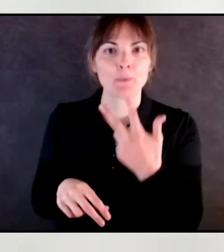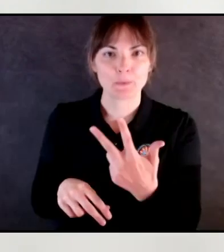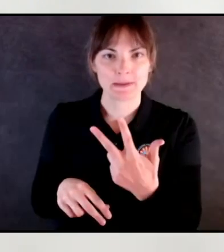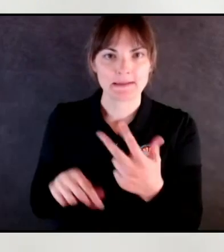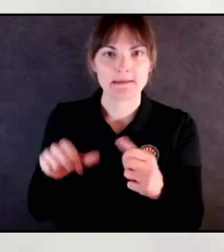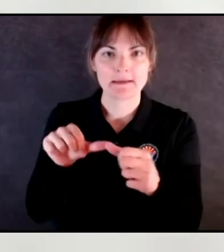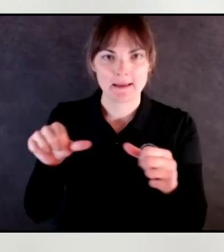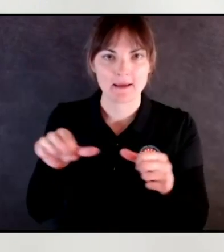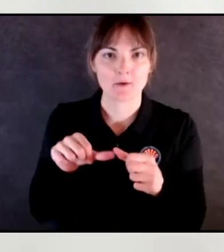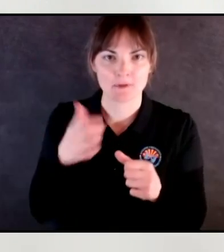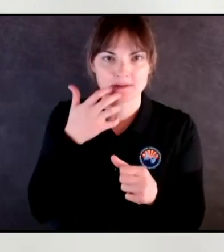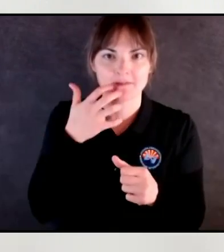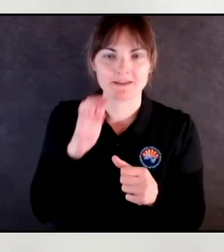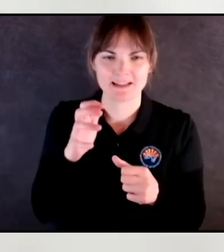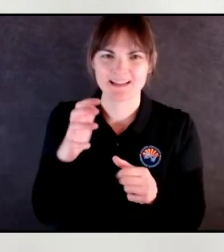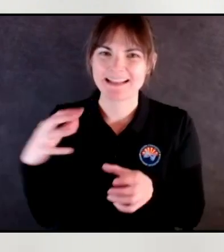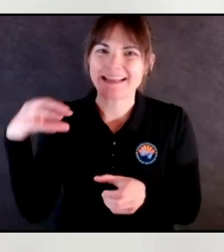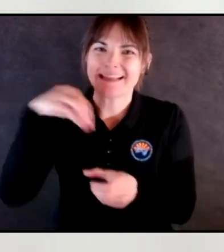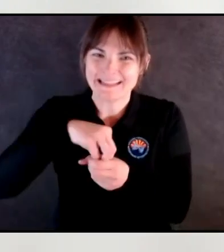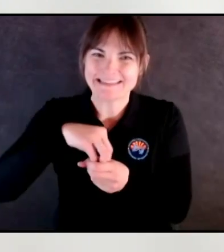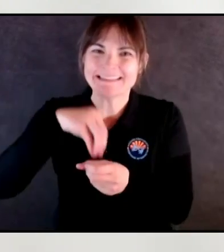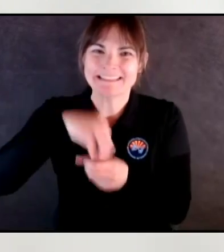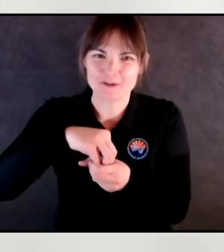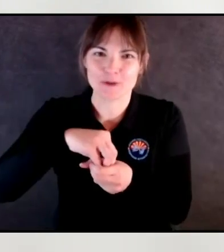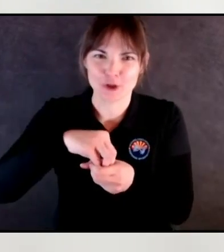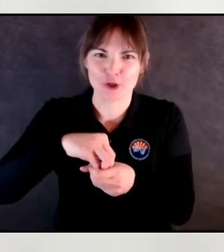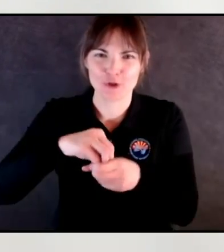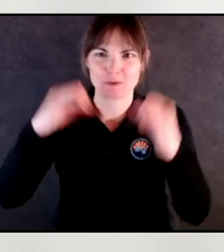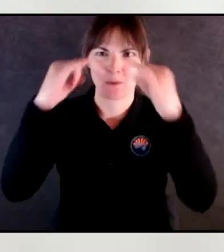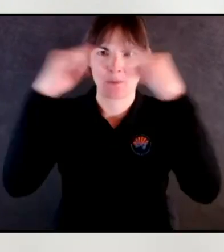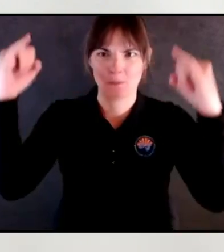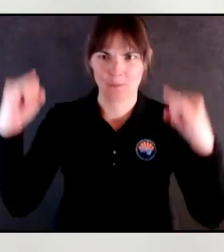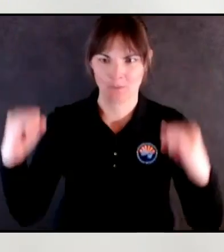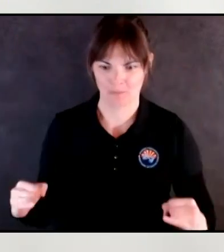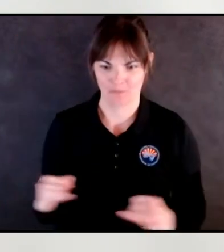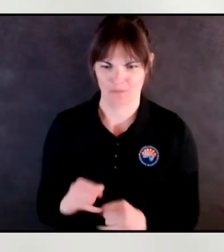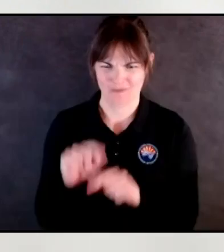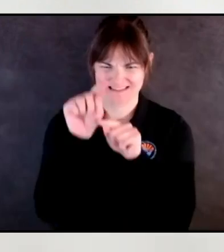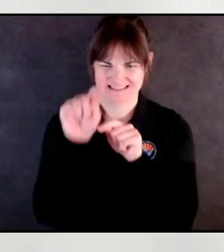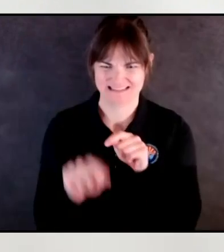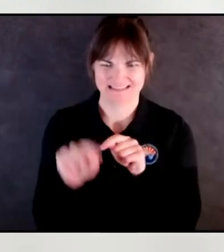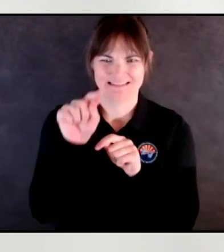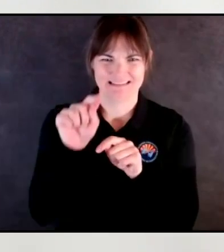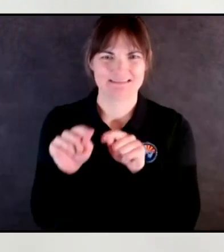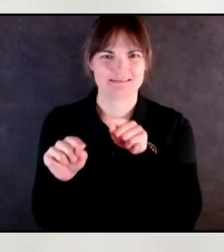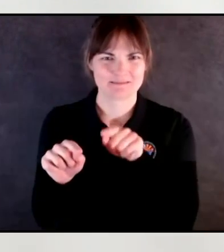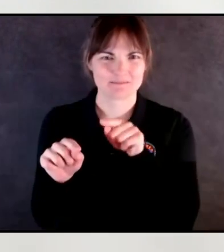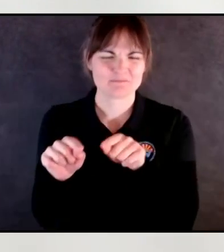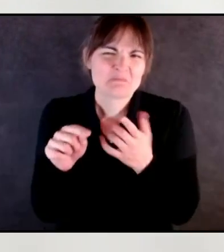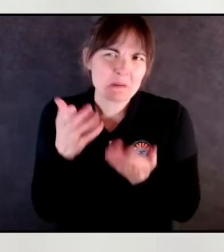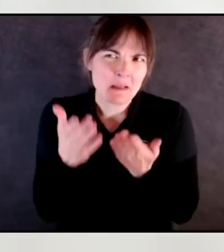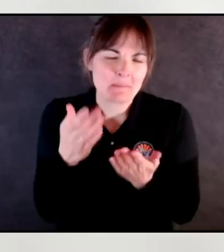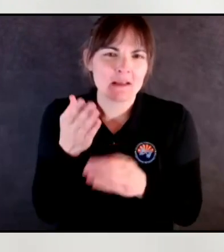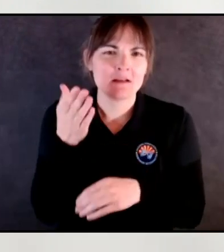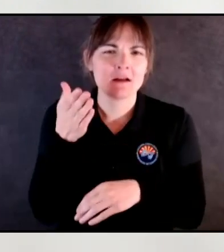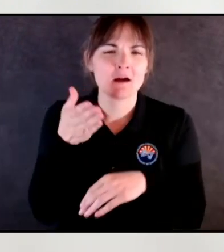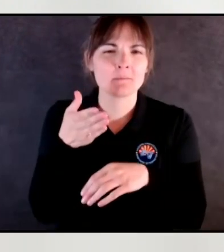probably stumps burning or something like that, well interior, so really no threat. Our main